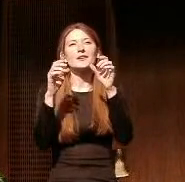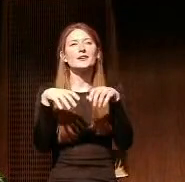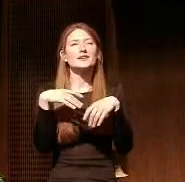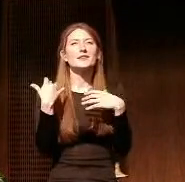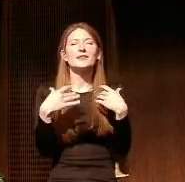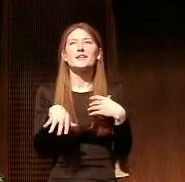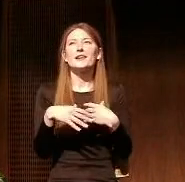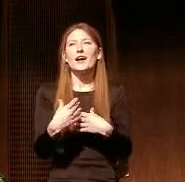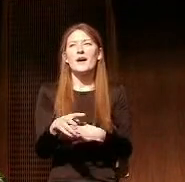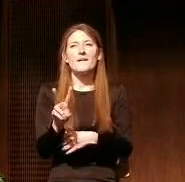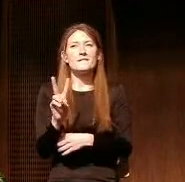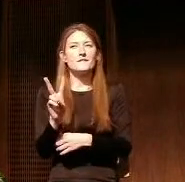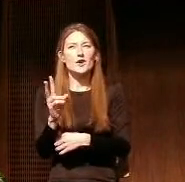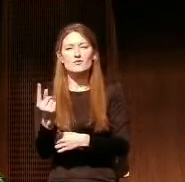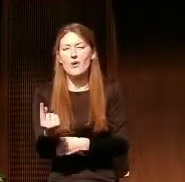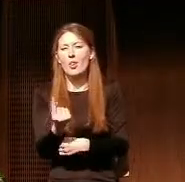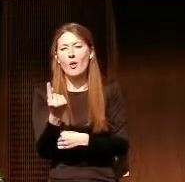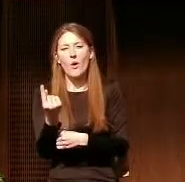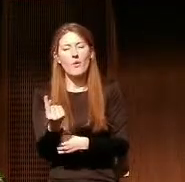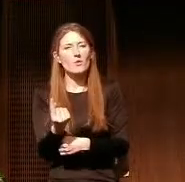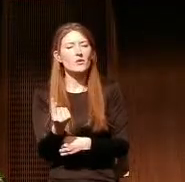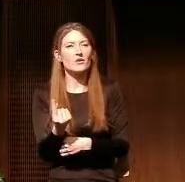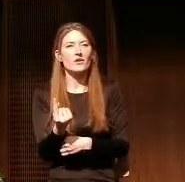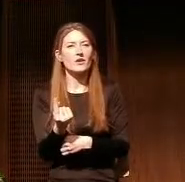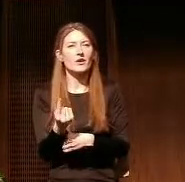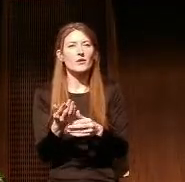been during the pandemic,